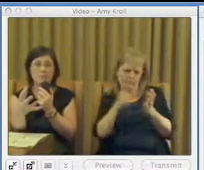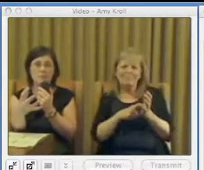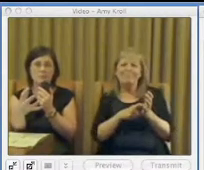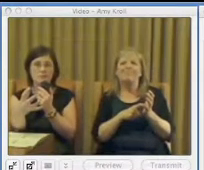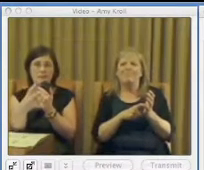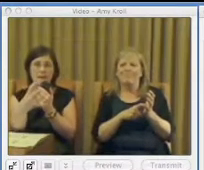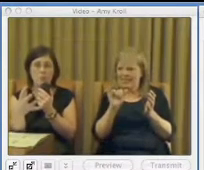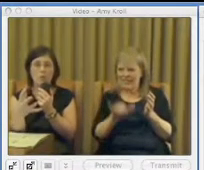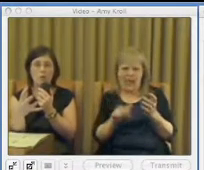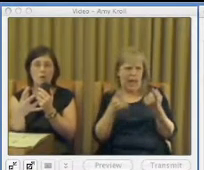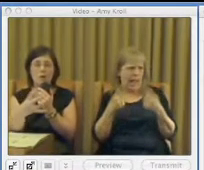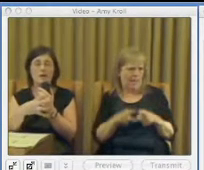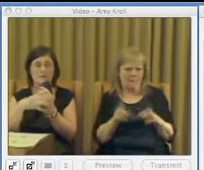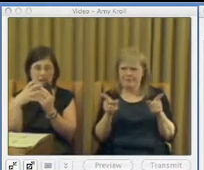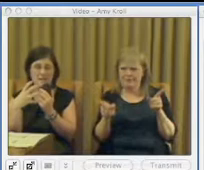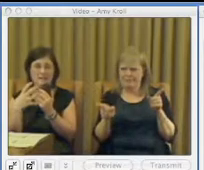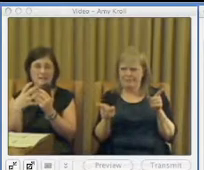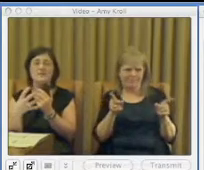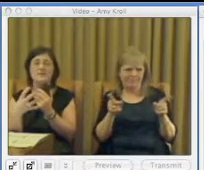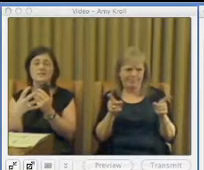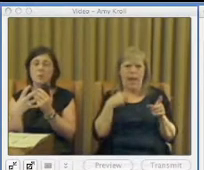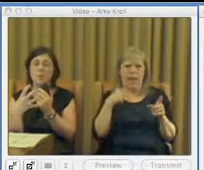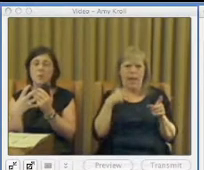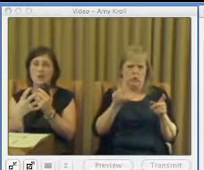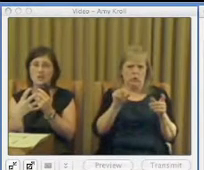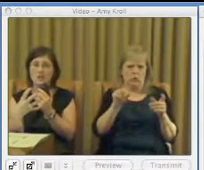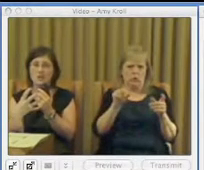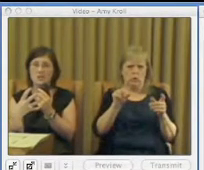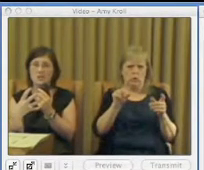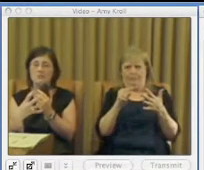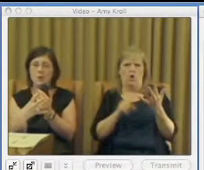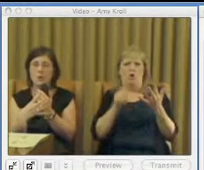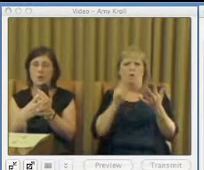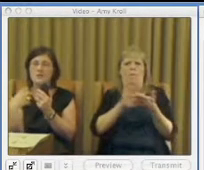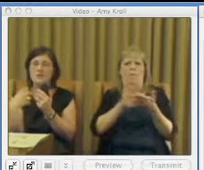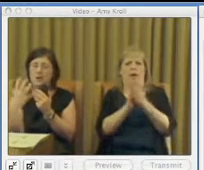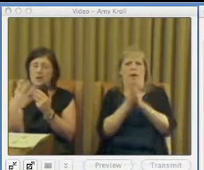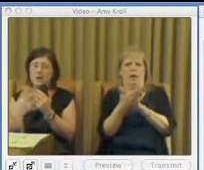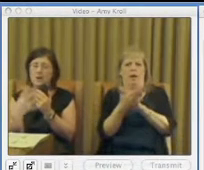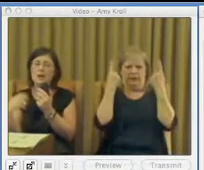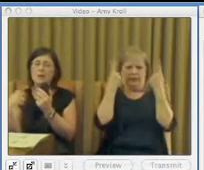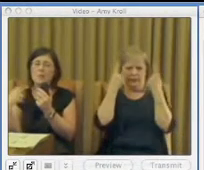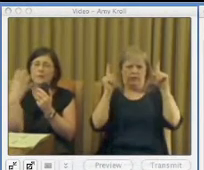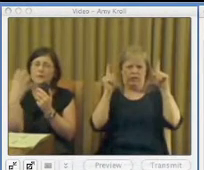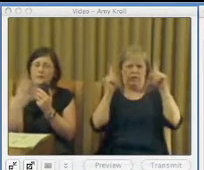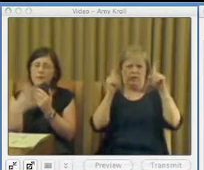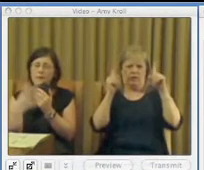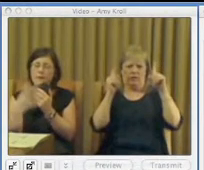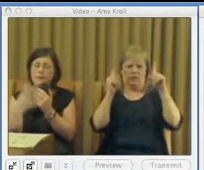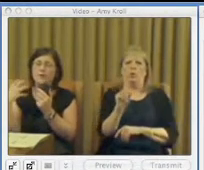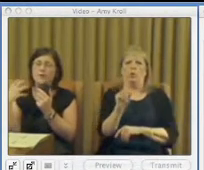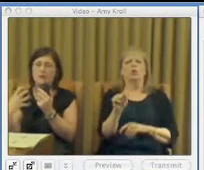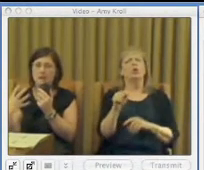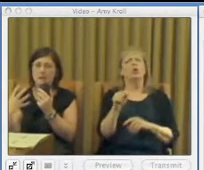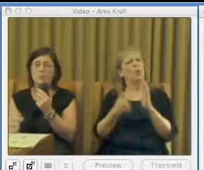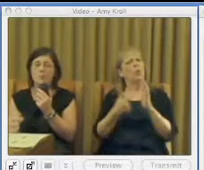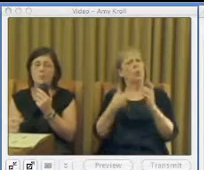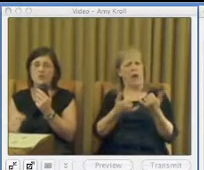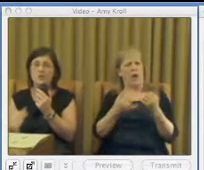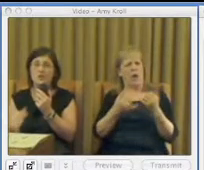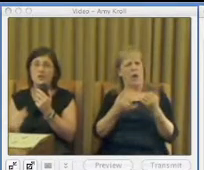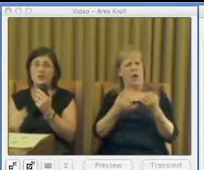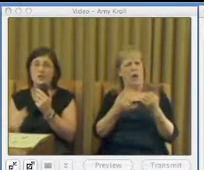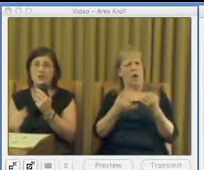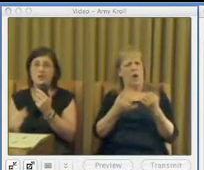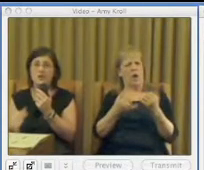this communication event, this needs to happen to make it work, and that's what I'm going to do to make it work. And so we're more reflective,